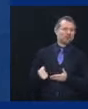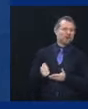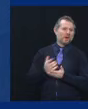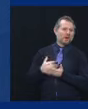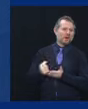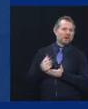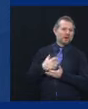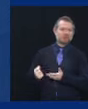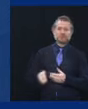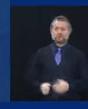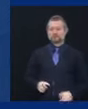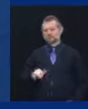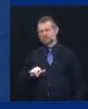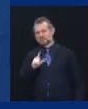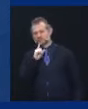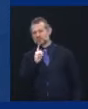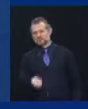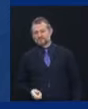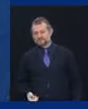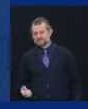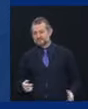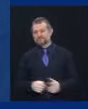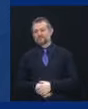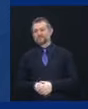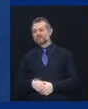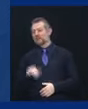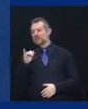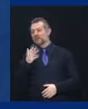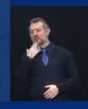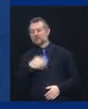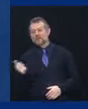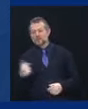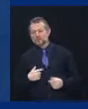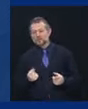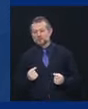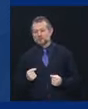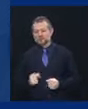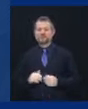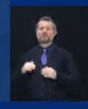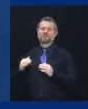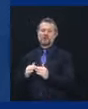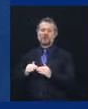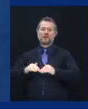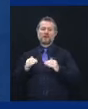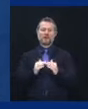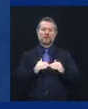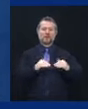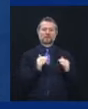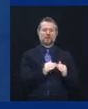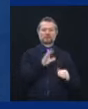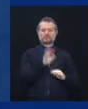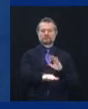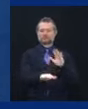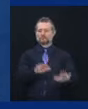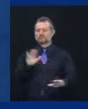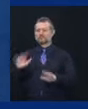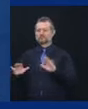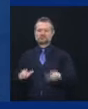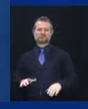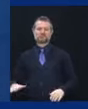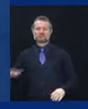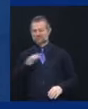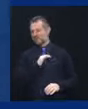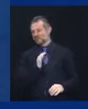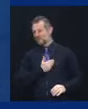best we can do is be fair to everyone. And that's what we're trying to do.